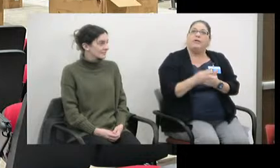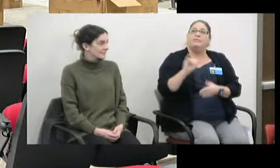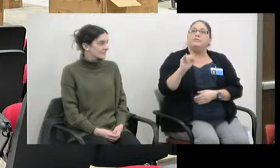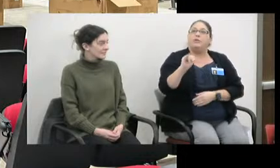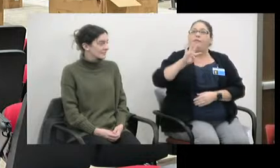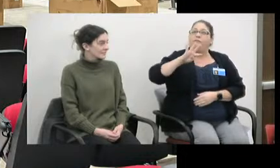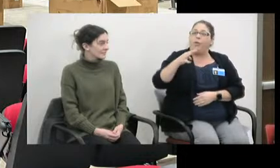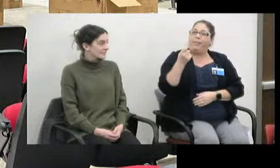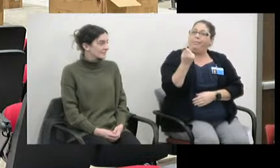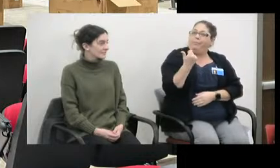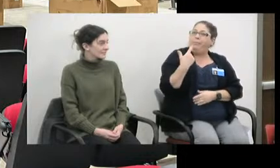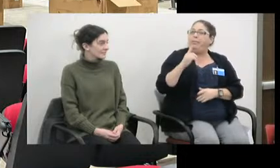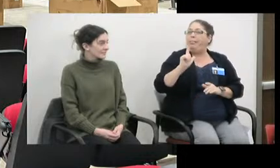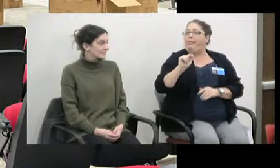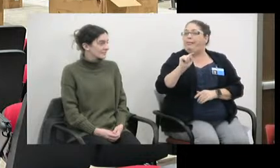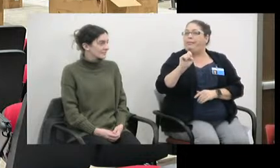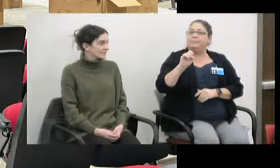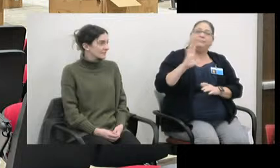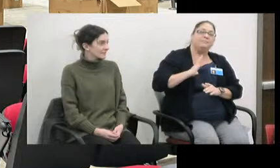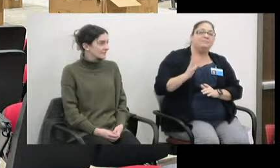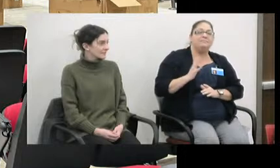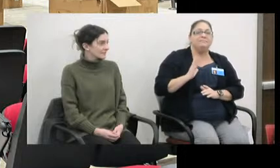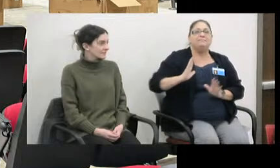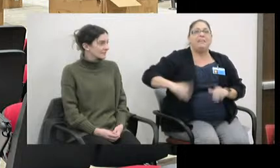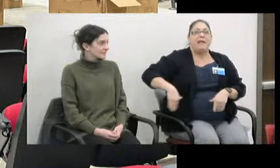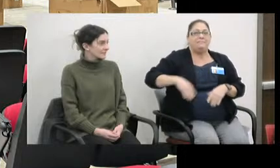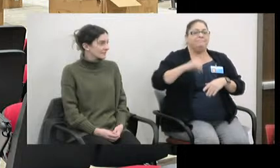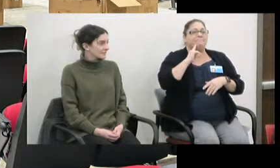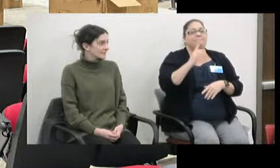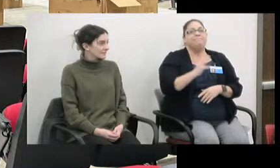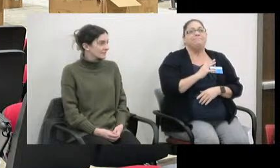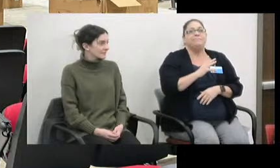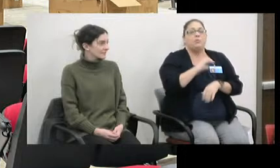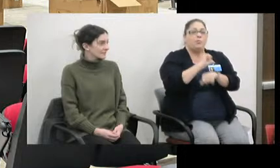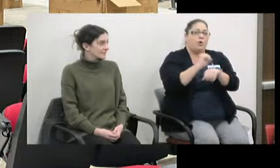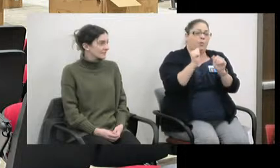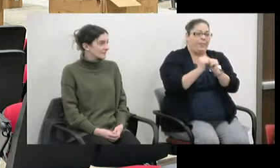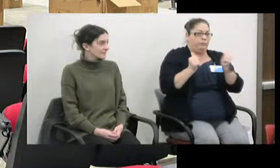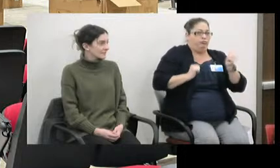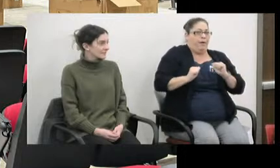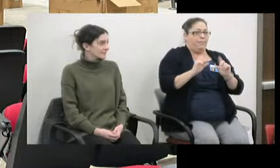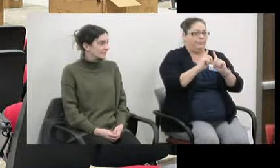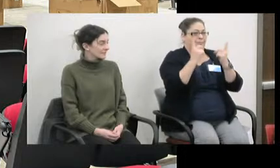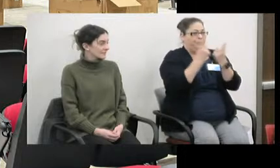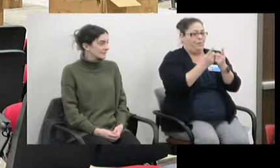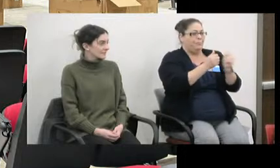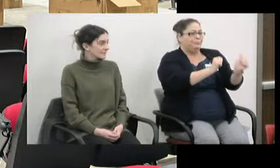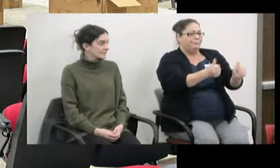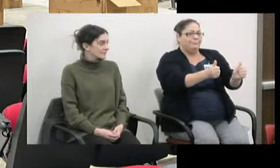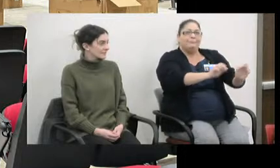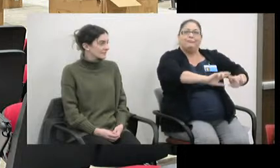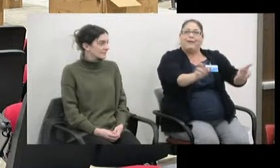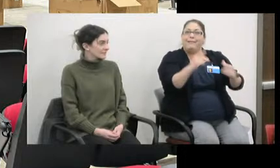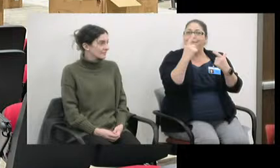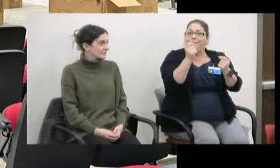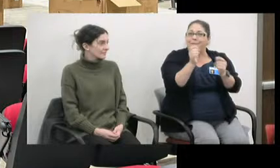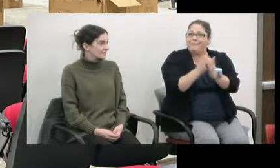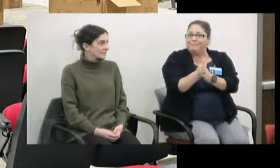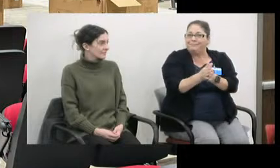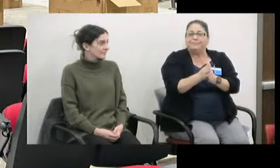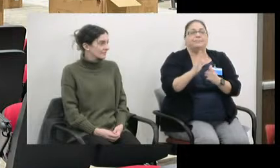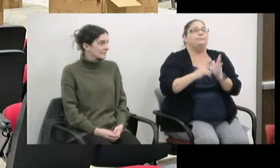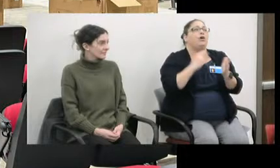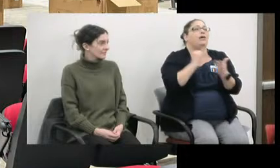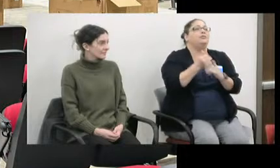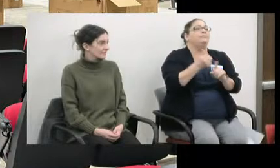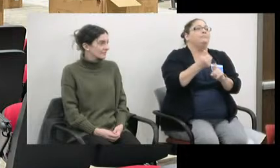late, but we've been working with Mr. Kaufman and the drama department, and we're good to go. So the project is very